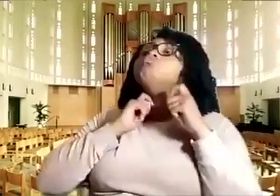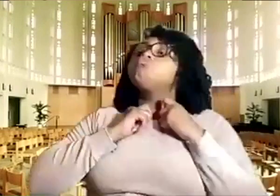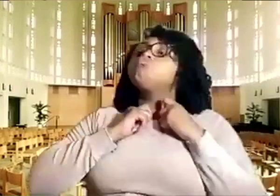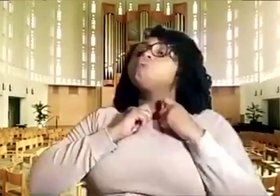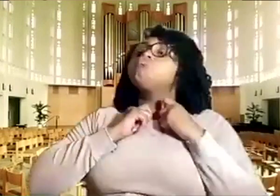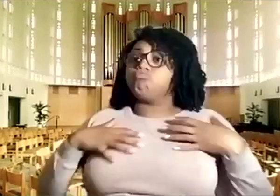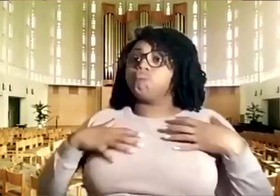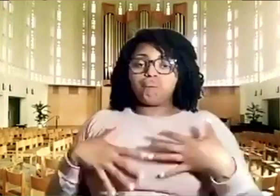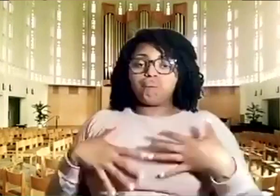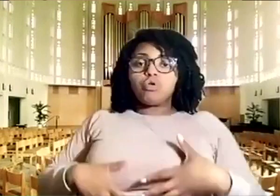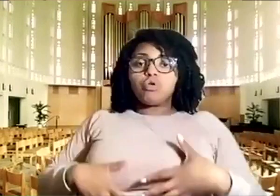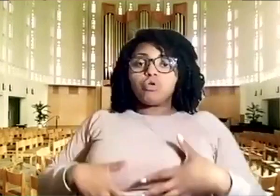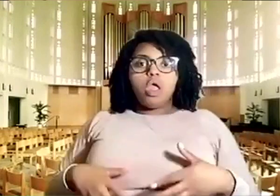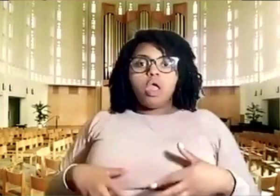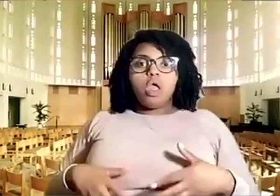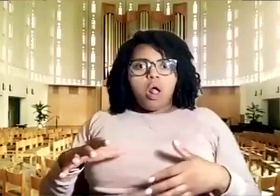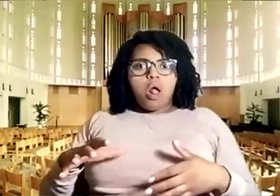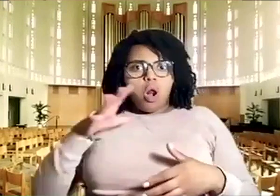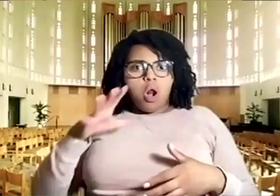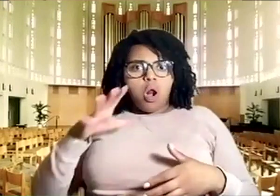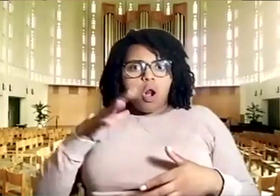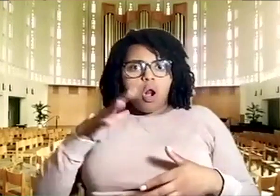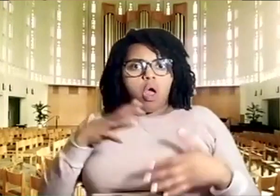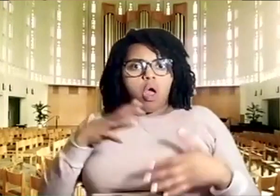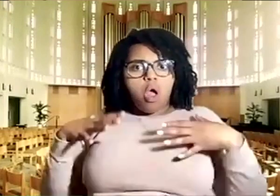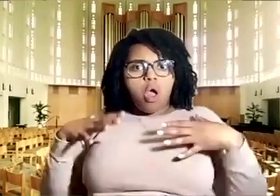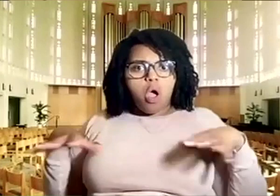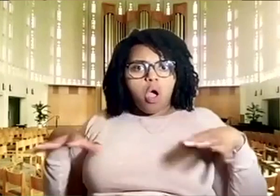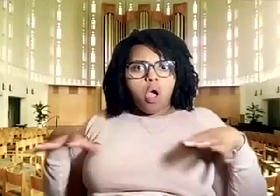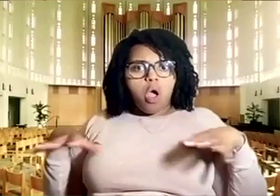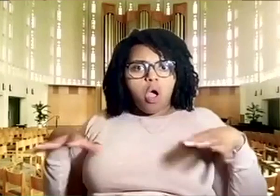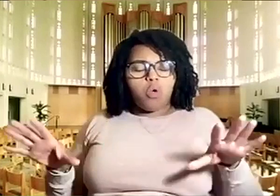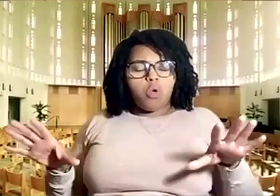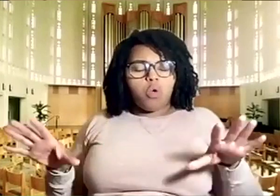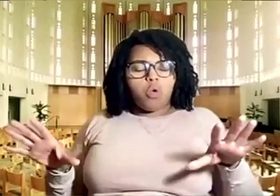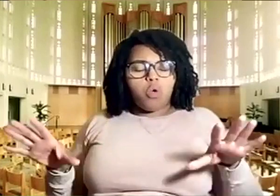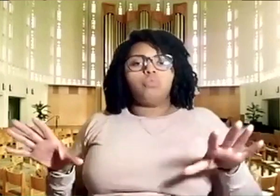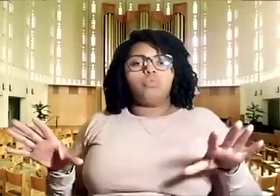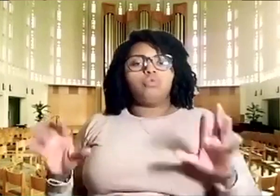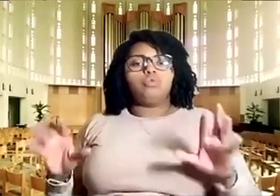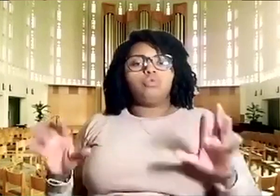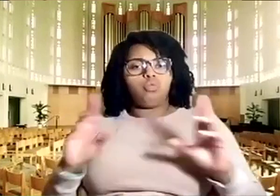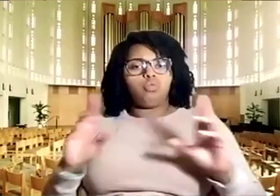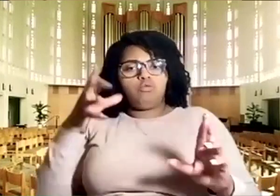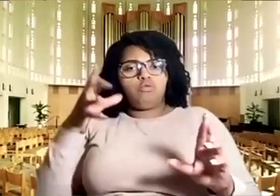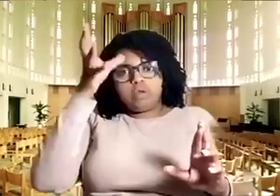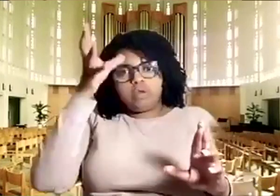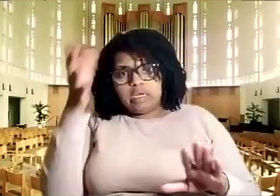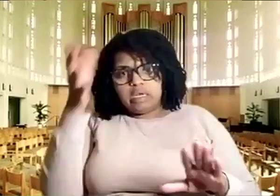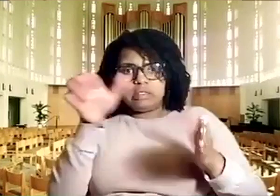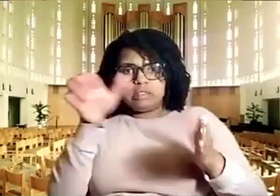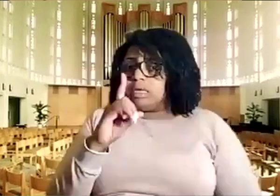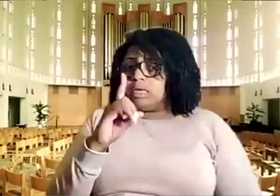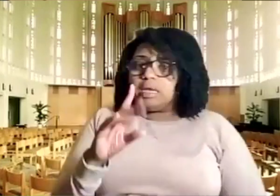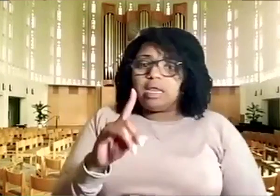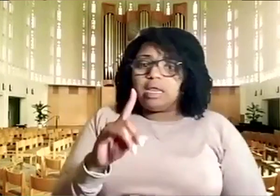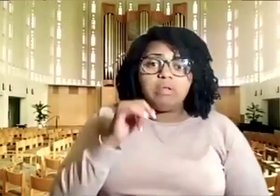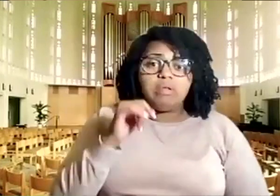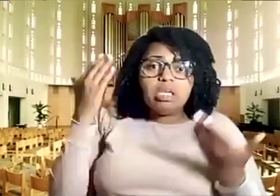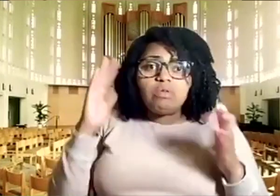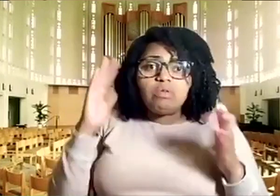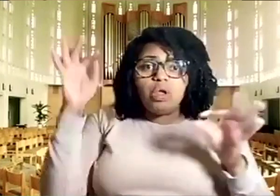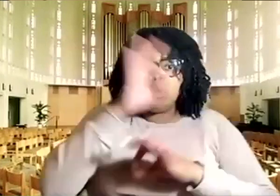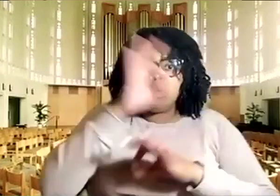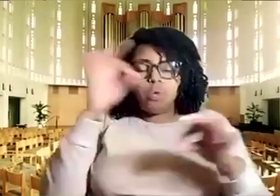die. And David hadn't a clue. They needed him to hold on a little longer, and so they